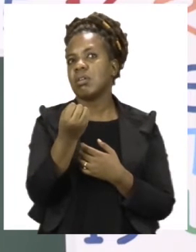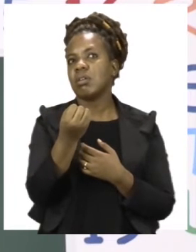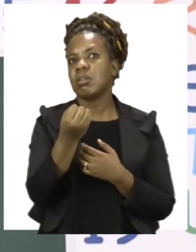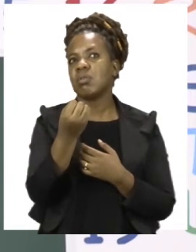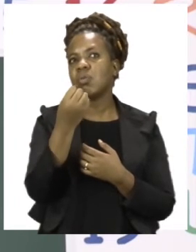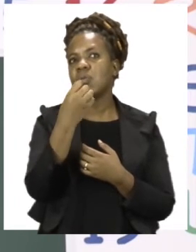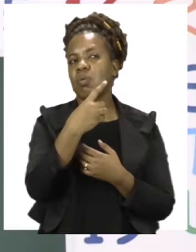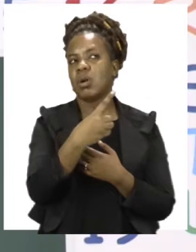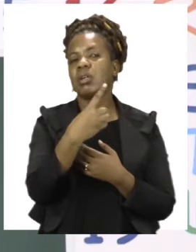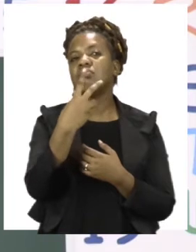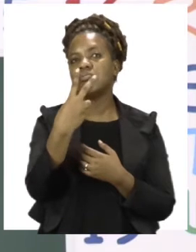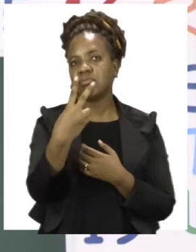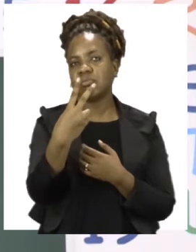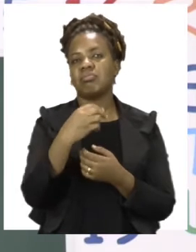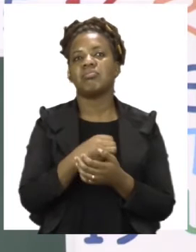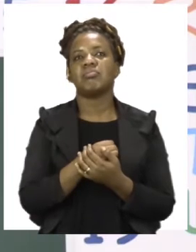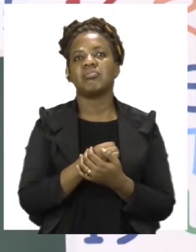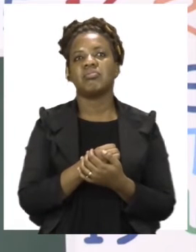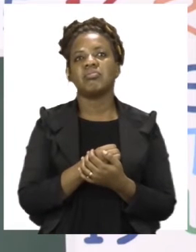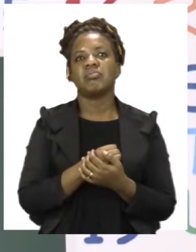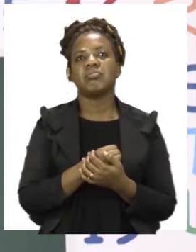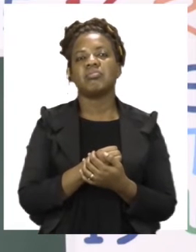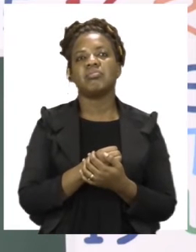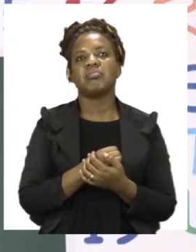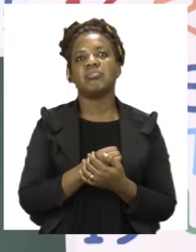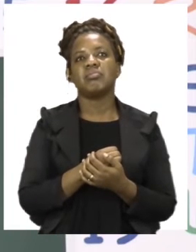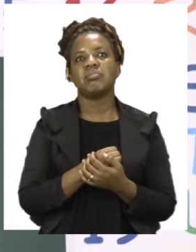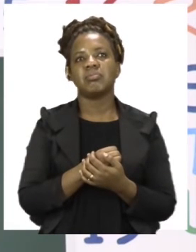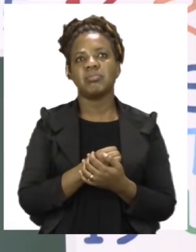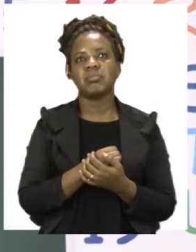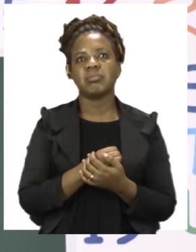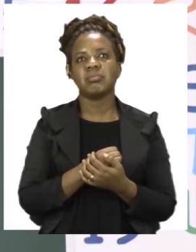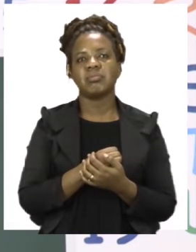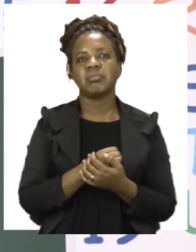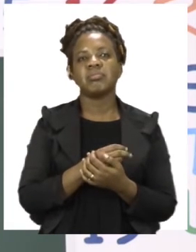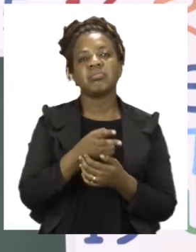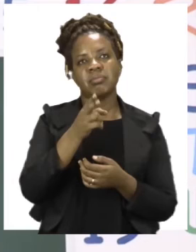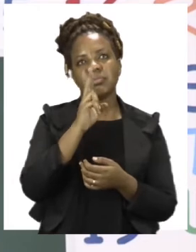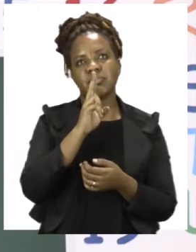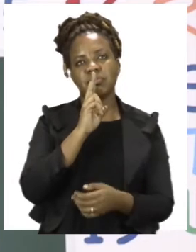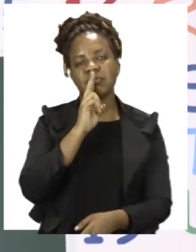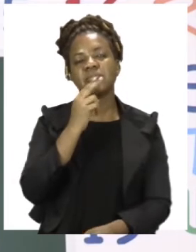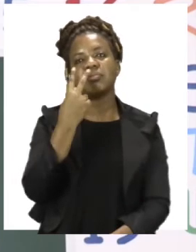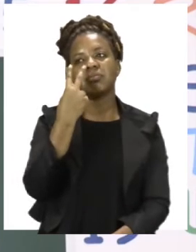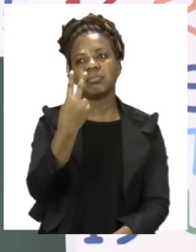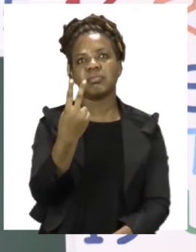is left. 1, 2. So our answer is